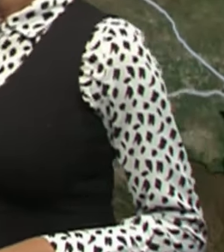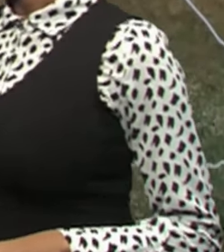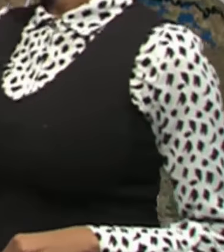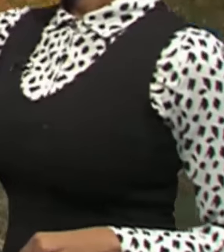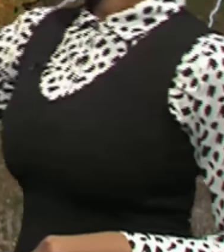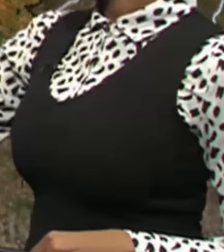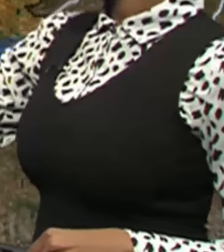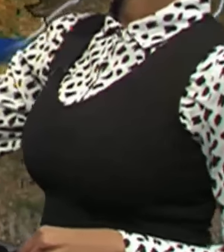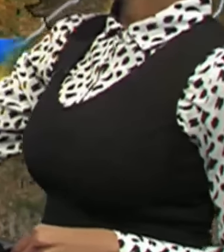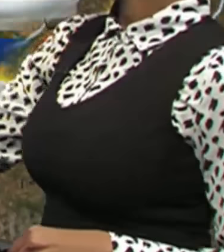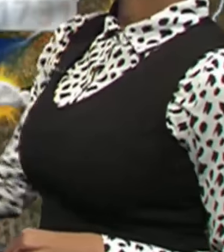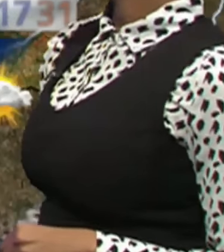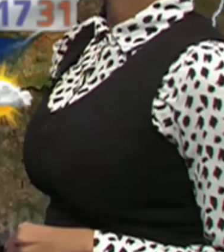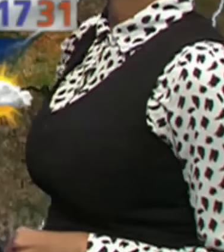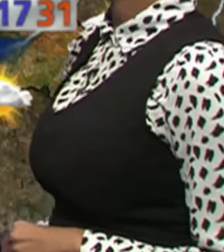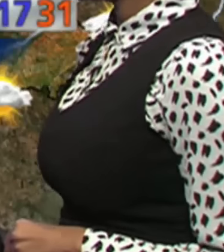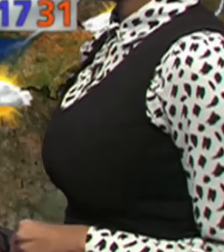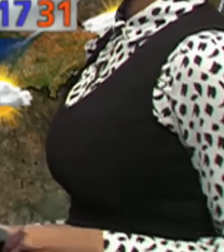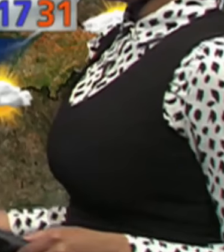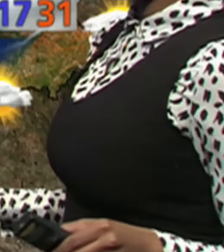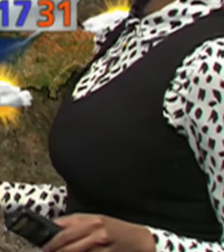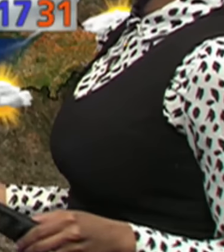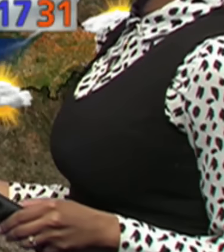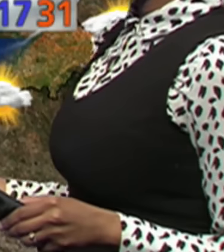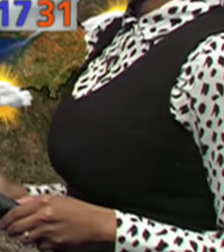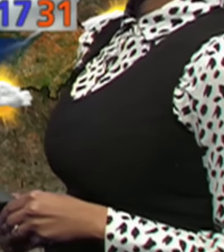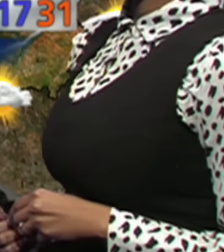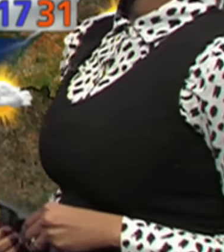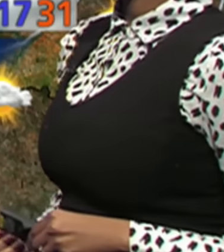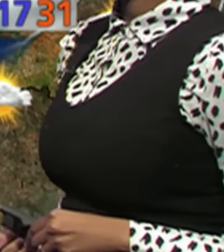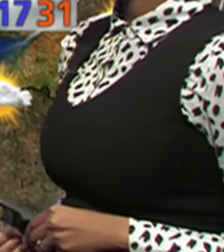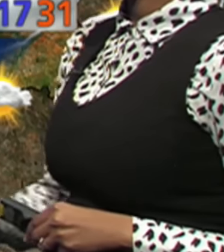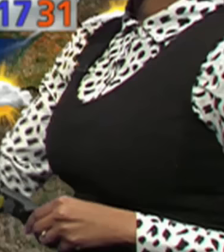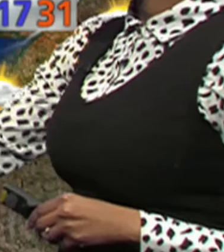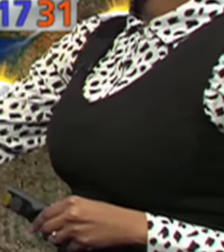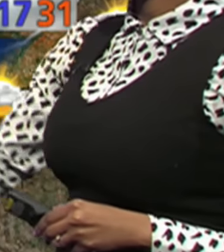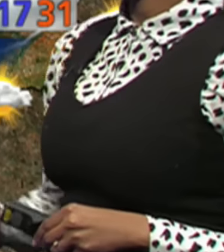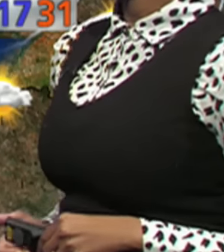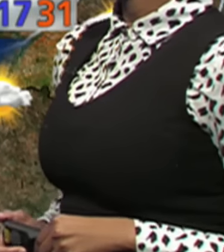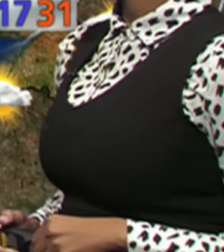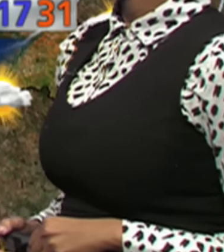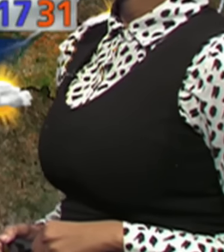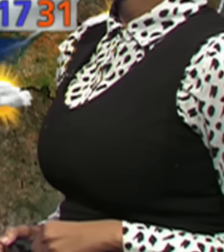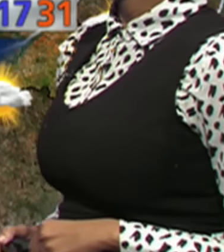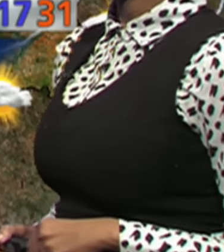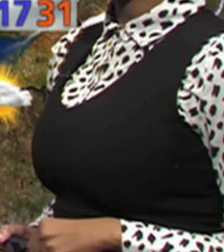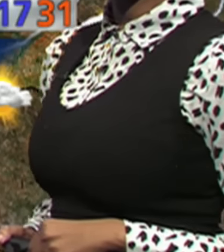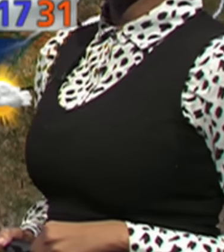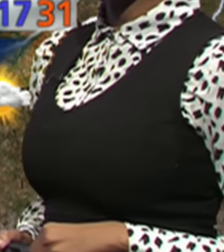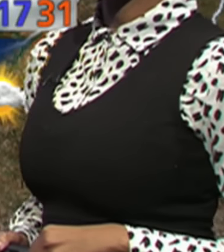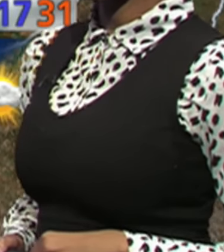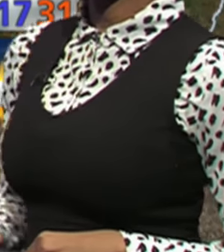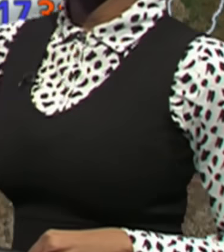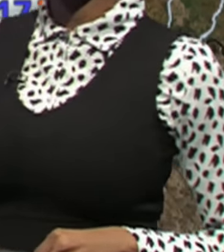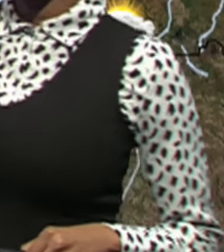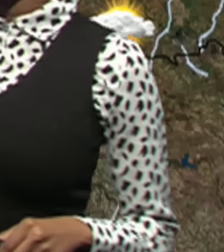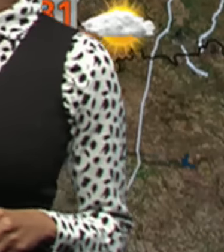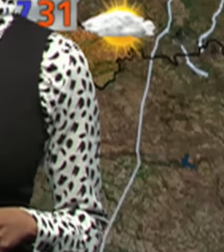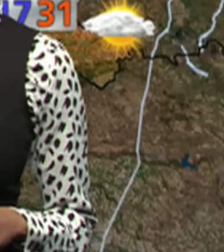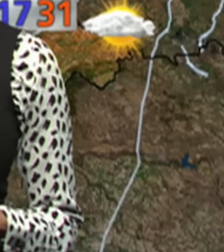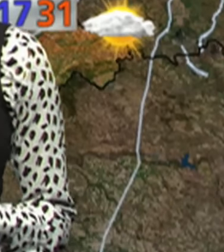31 lebela province ya Bokone bophirima go tla nna le gone go itekanela thata mo provinceng Ottosdal ka digata di le 16 go ya go di le